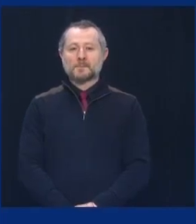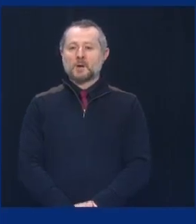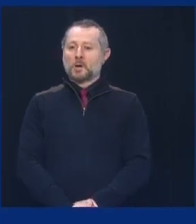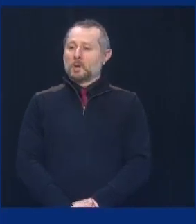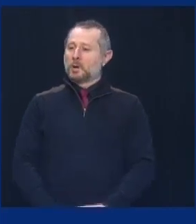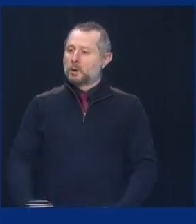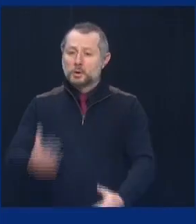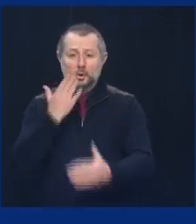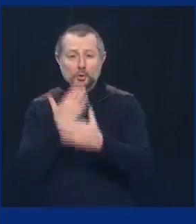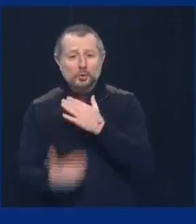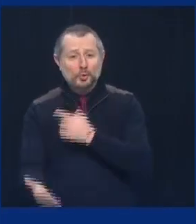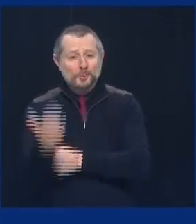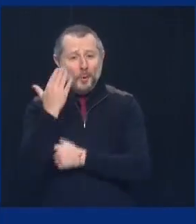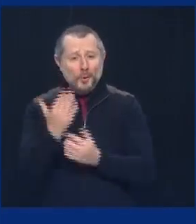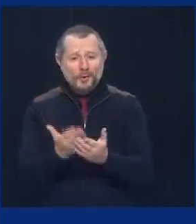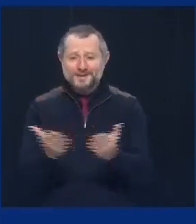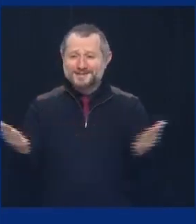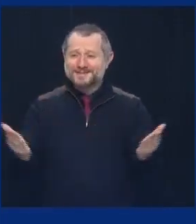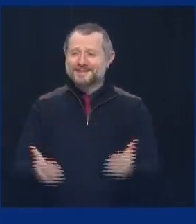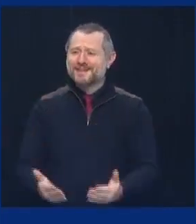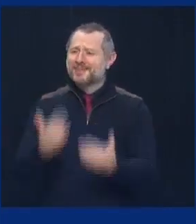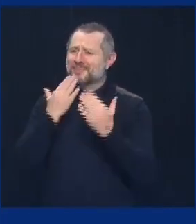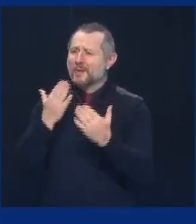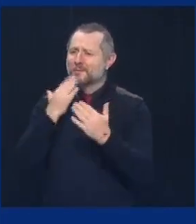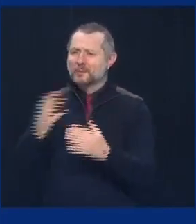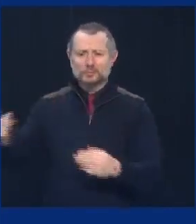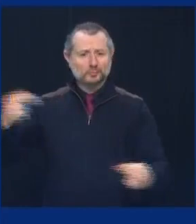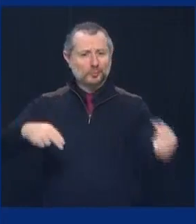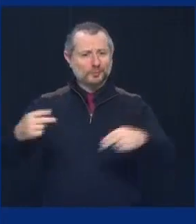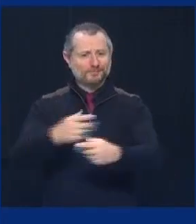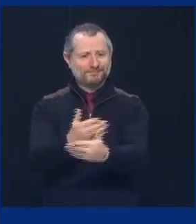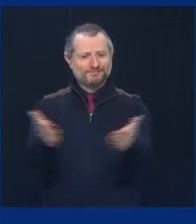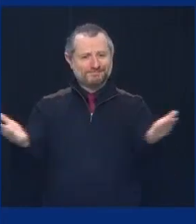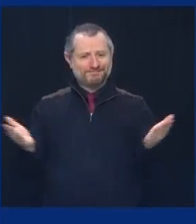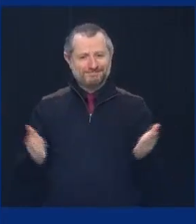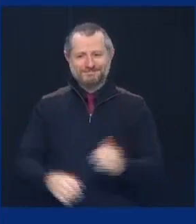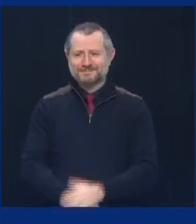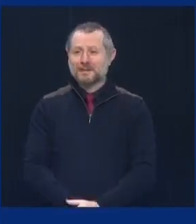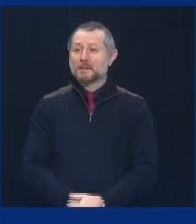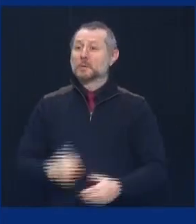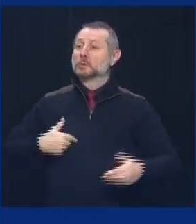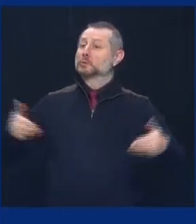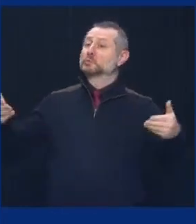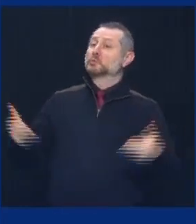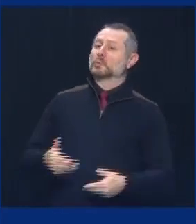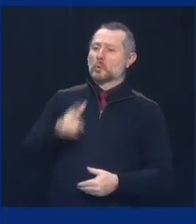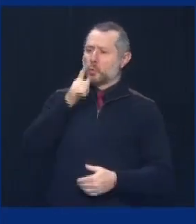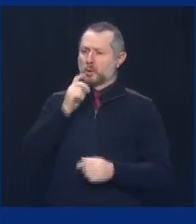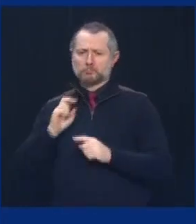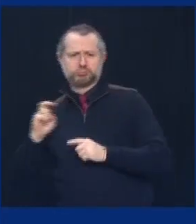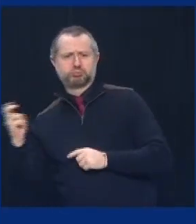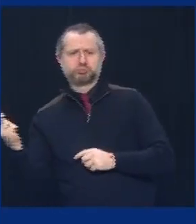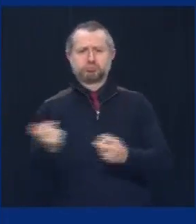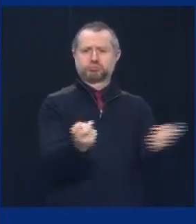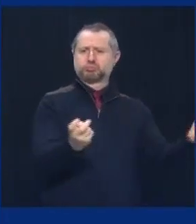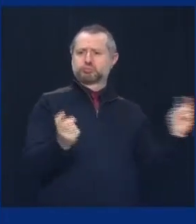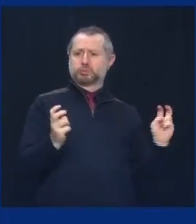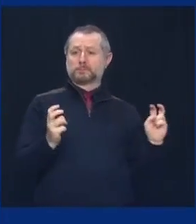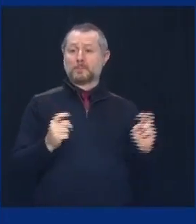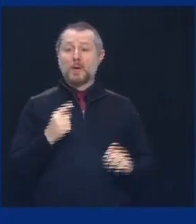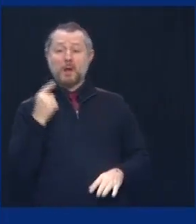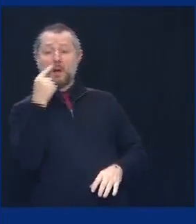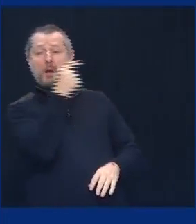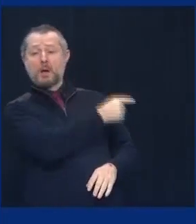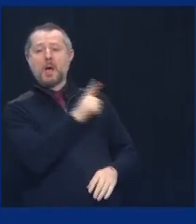Good morning. Thank everyone for joining us today. Let me introduce the people who are here today. From my far right, Mr. Larry